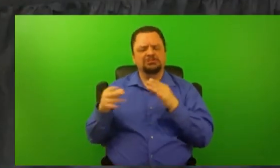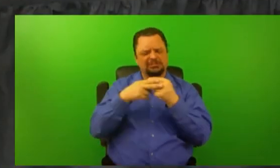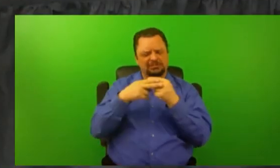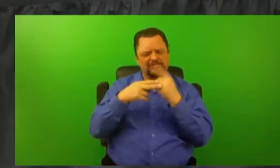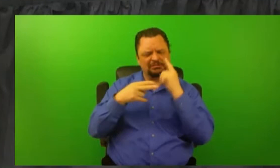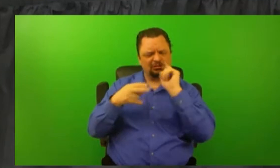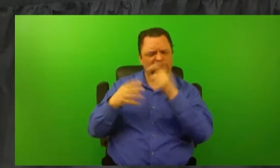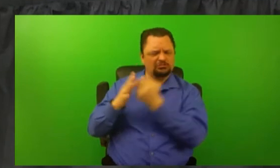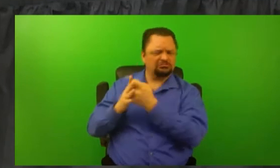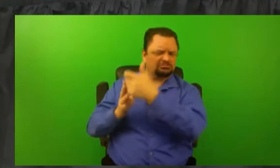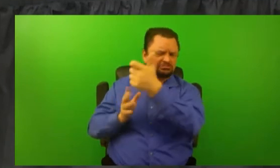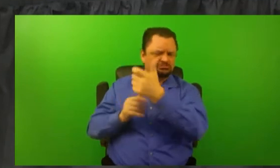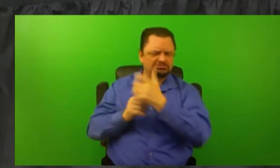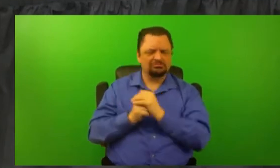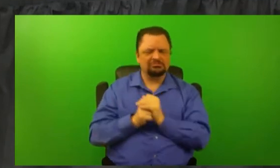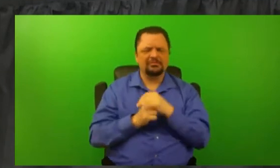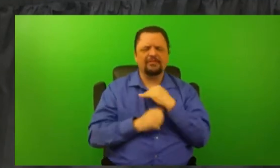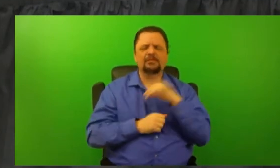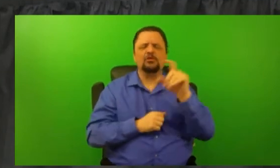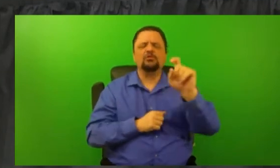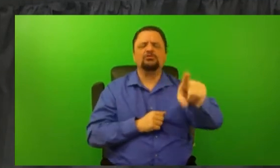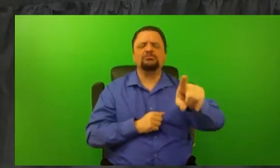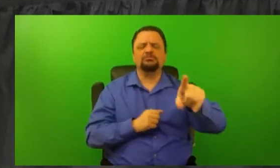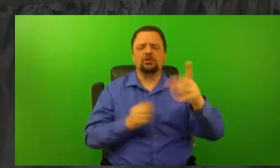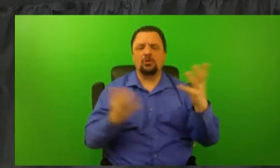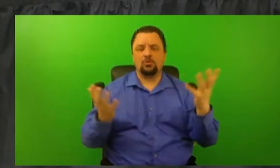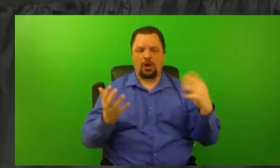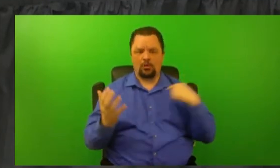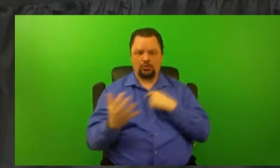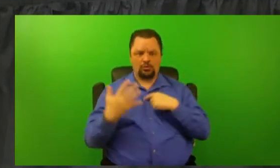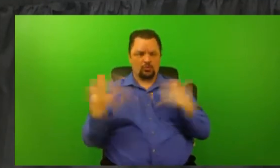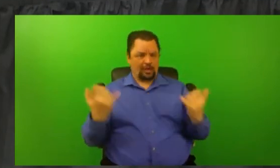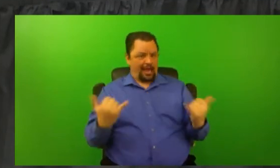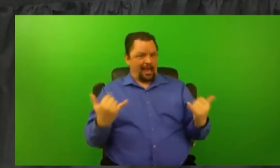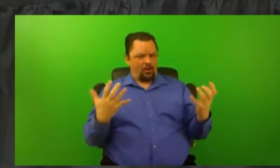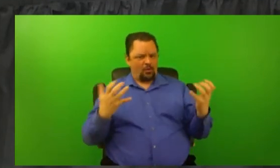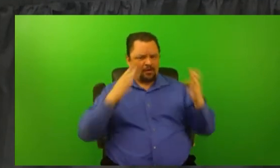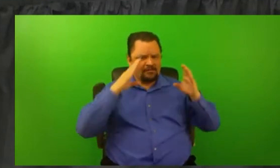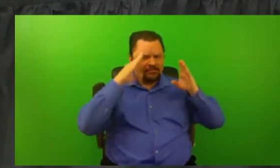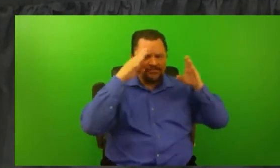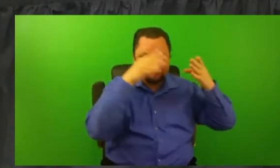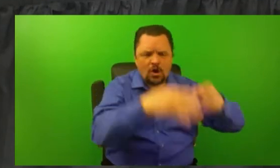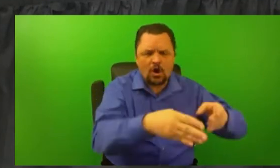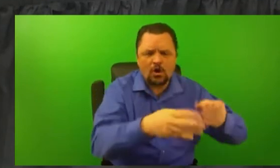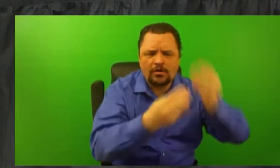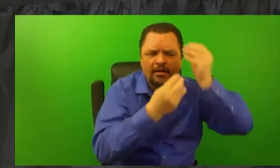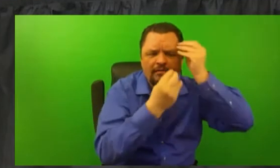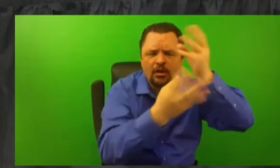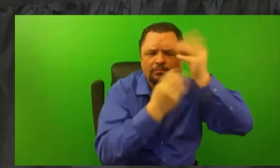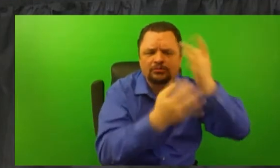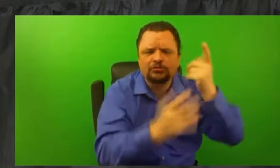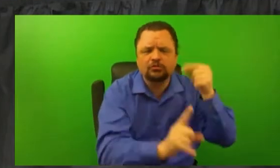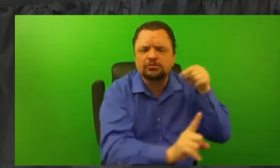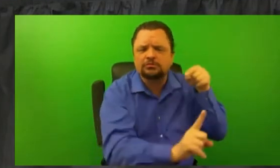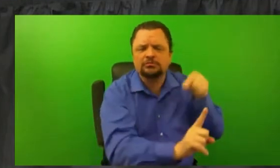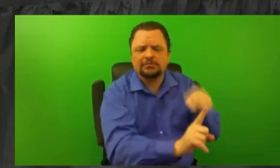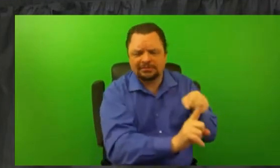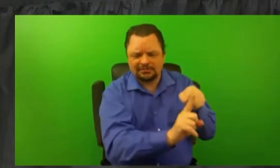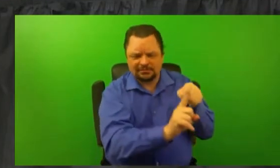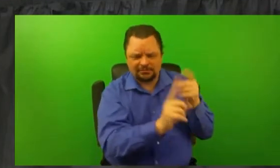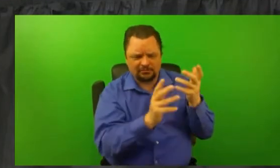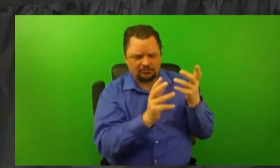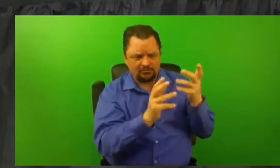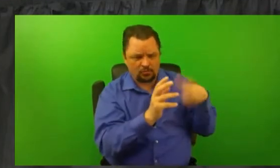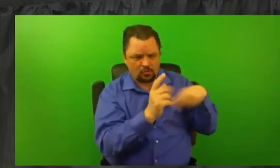think, is what do we want people to focus on then? What is the information that they should get when they land on this